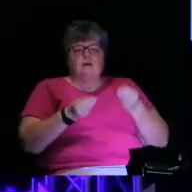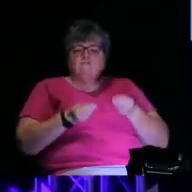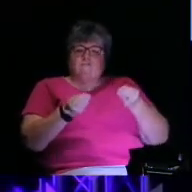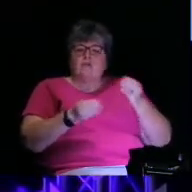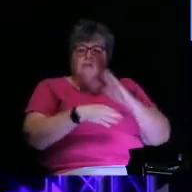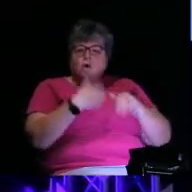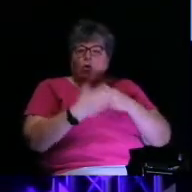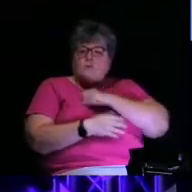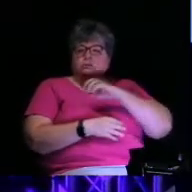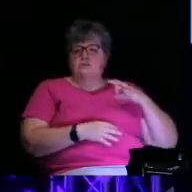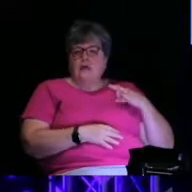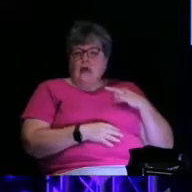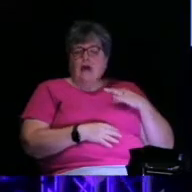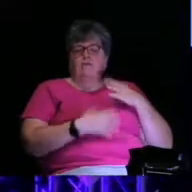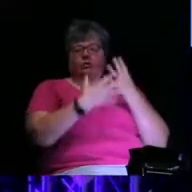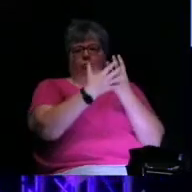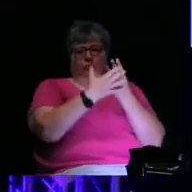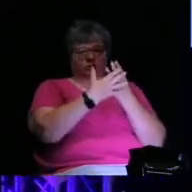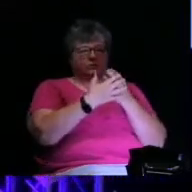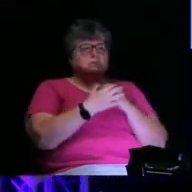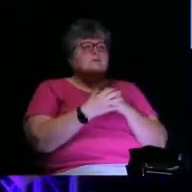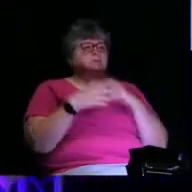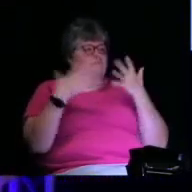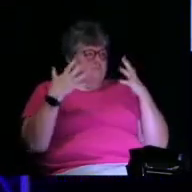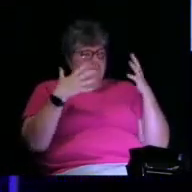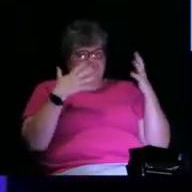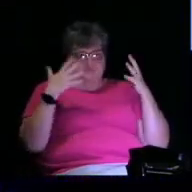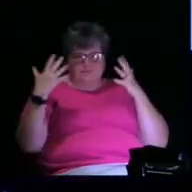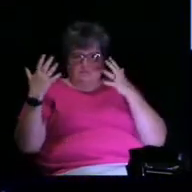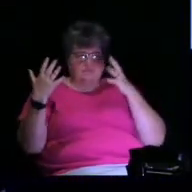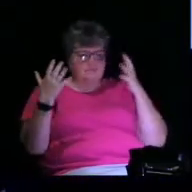Facility. All right? We went on, yeah.